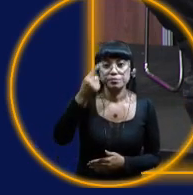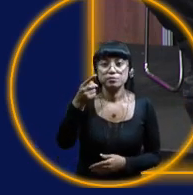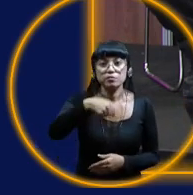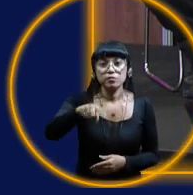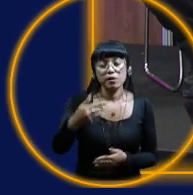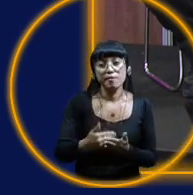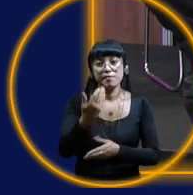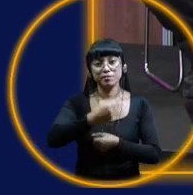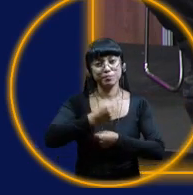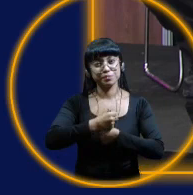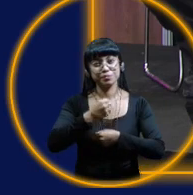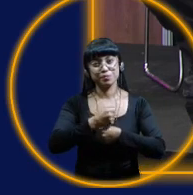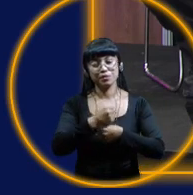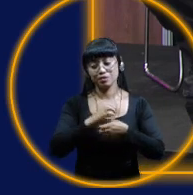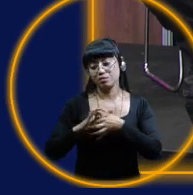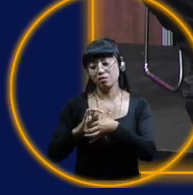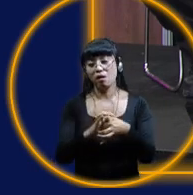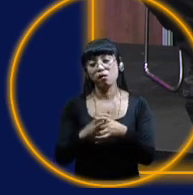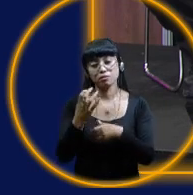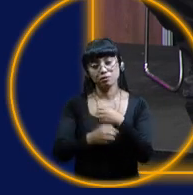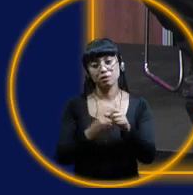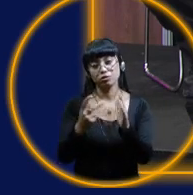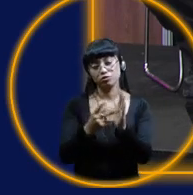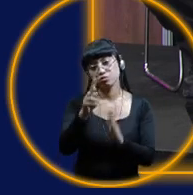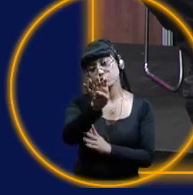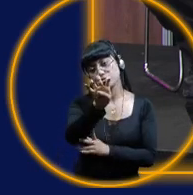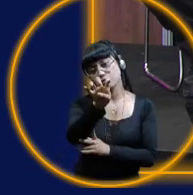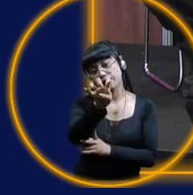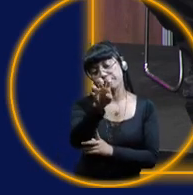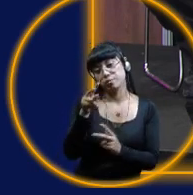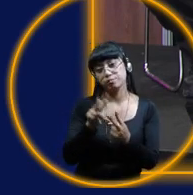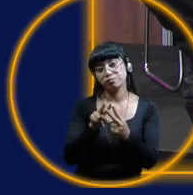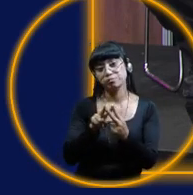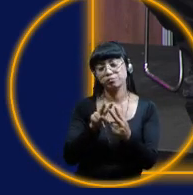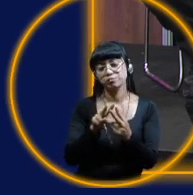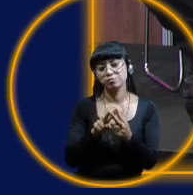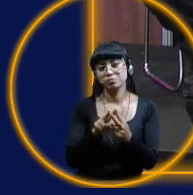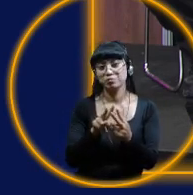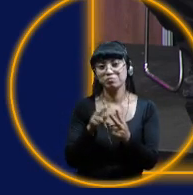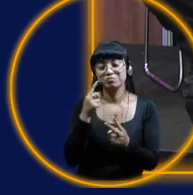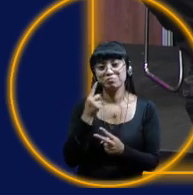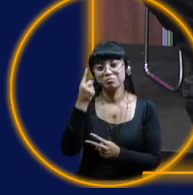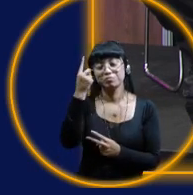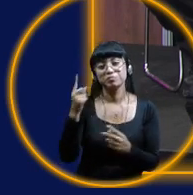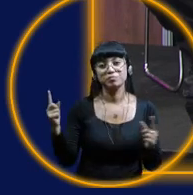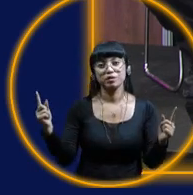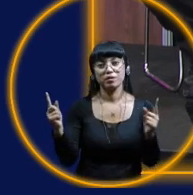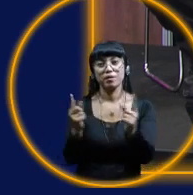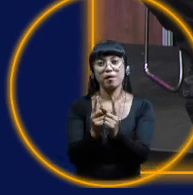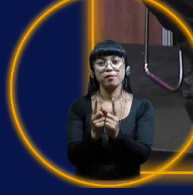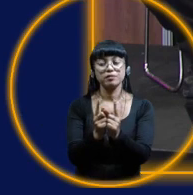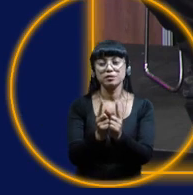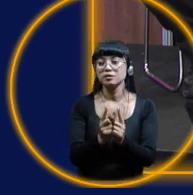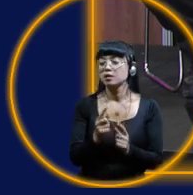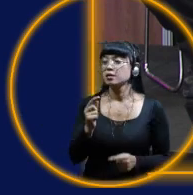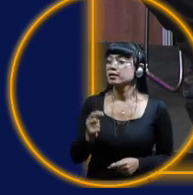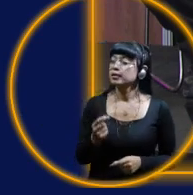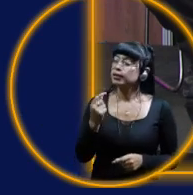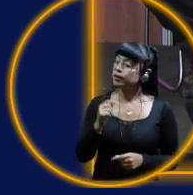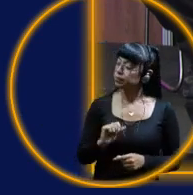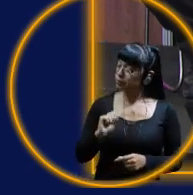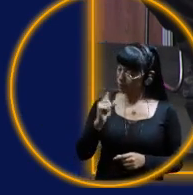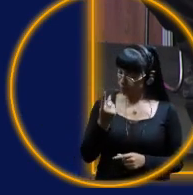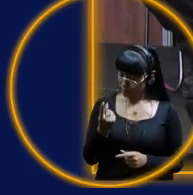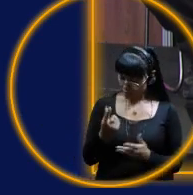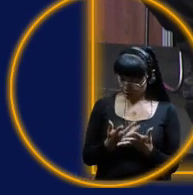In 2009, yep. When we met. Yeah. What was the first thing? Well, like, how did we